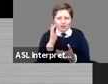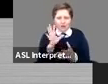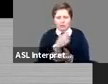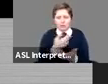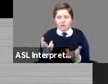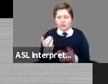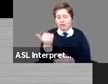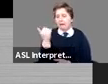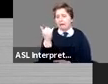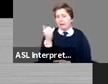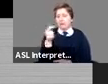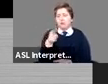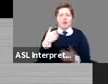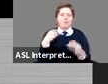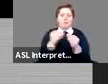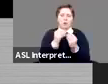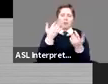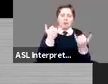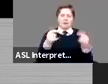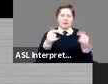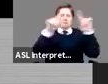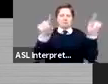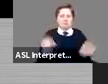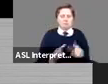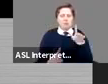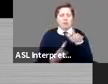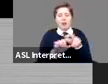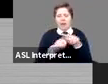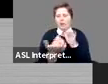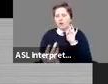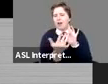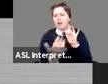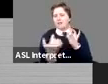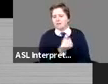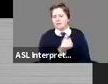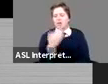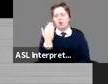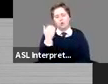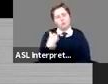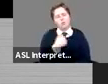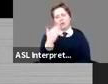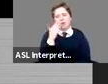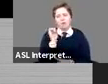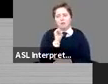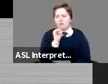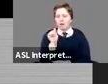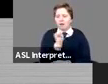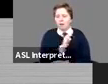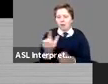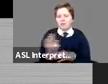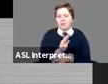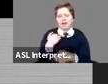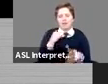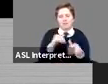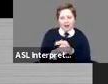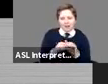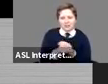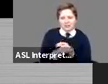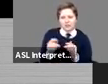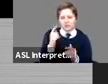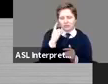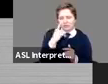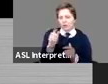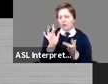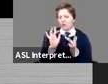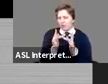more information on your screen about how to reach us. We know that not every business necessarily has access to